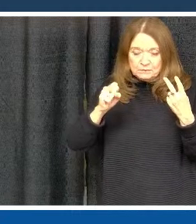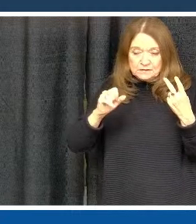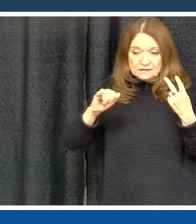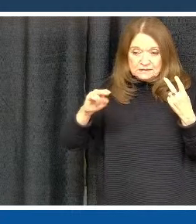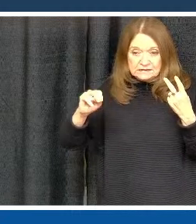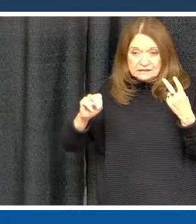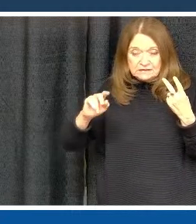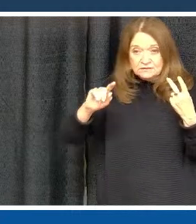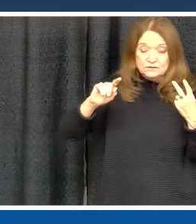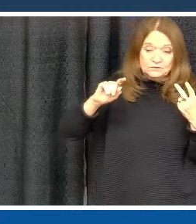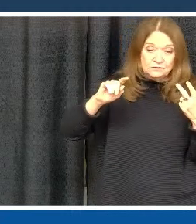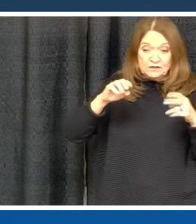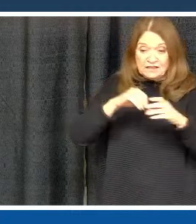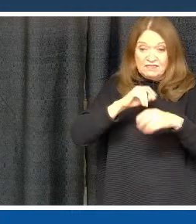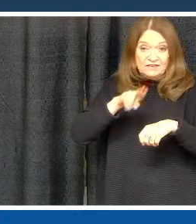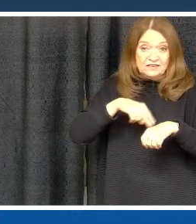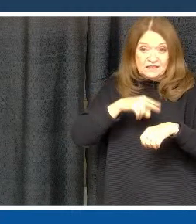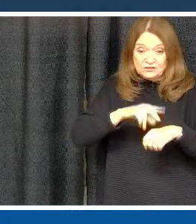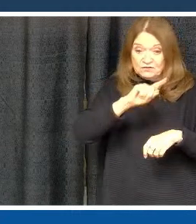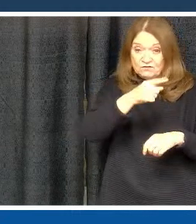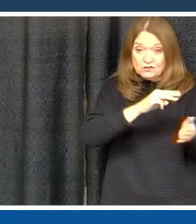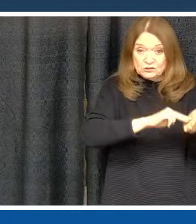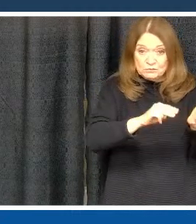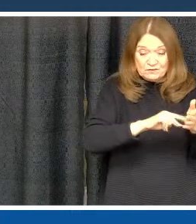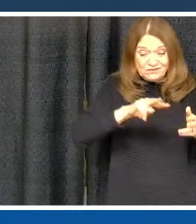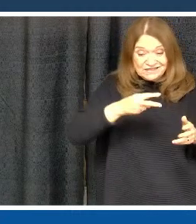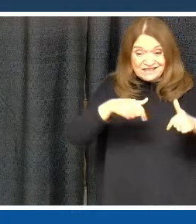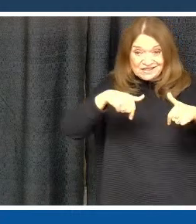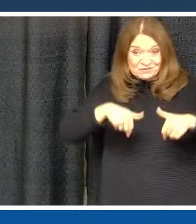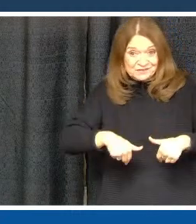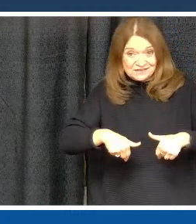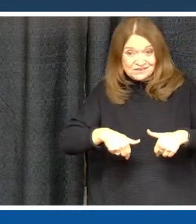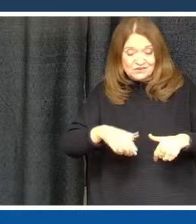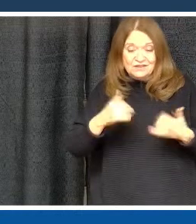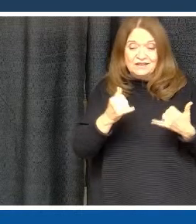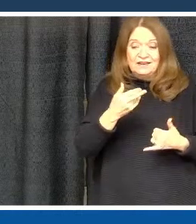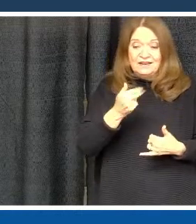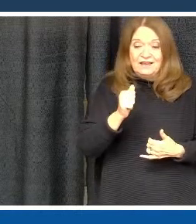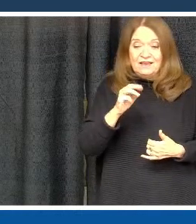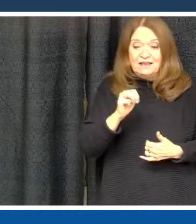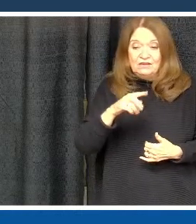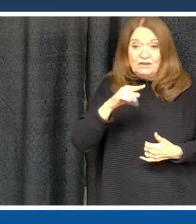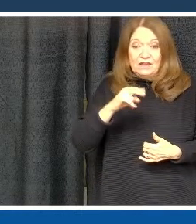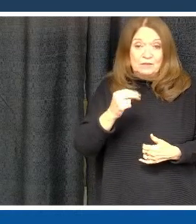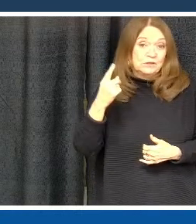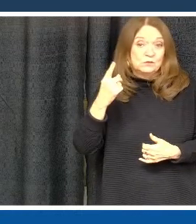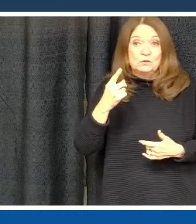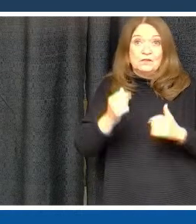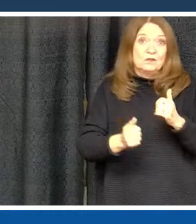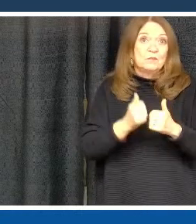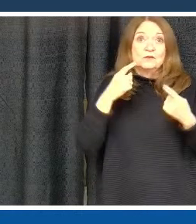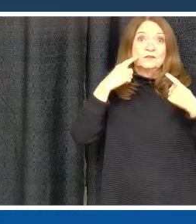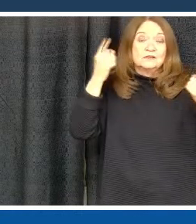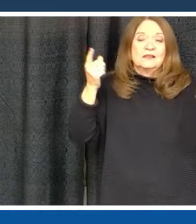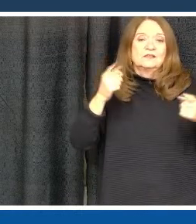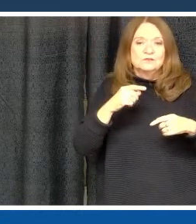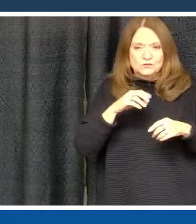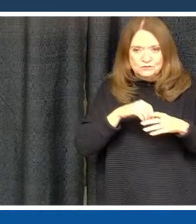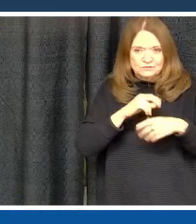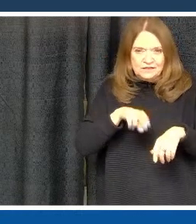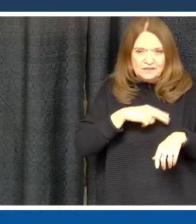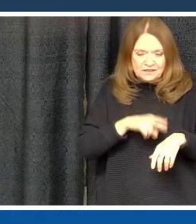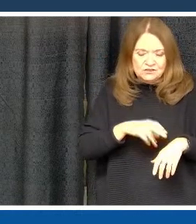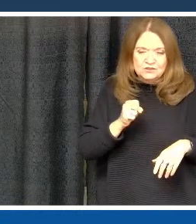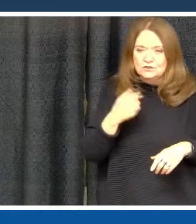the second one was here in Montgomery County. Now Hampton Inn is one of the largest and one of the most successful chains out there. So